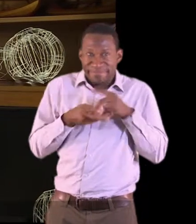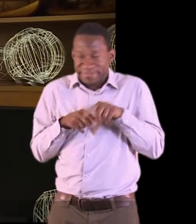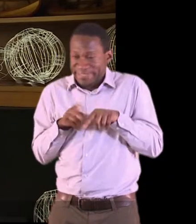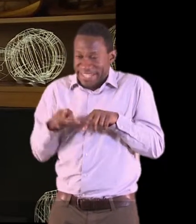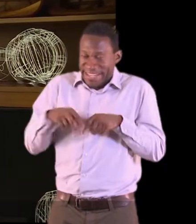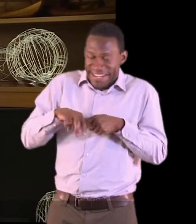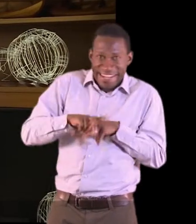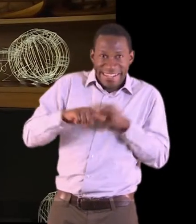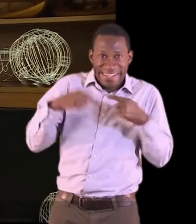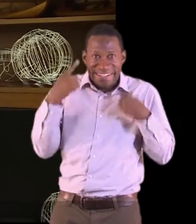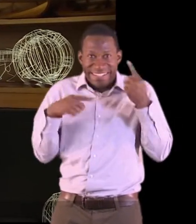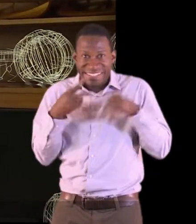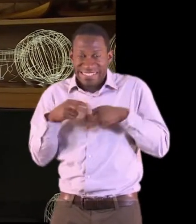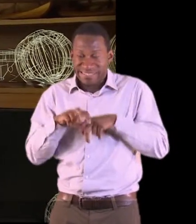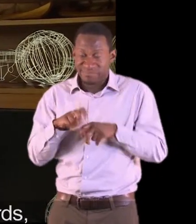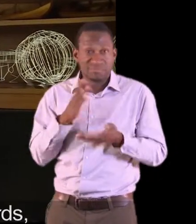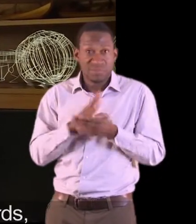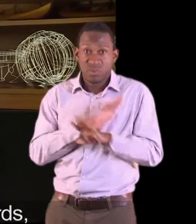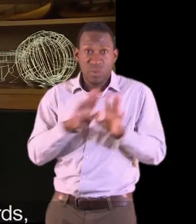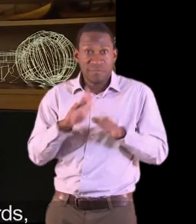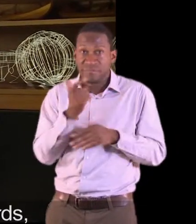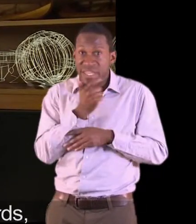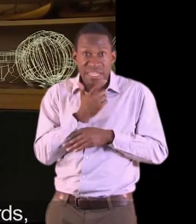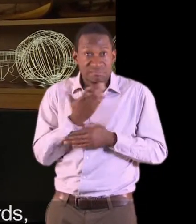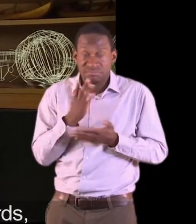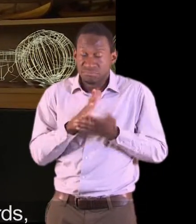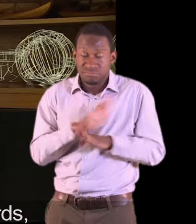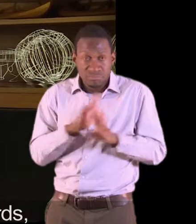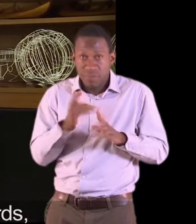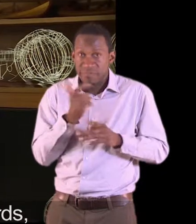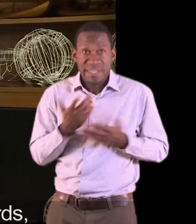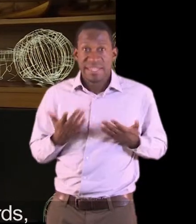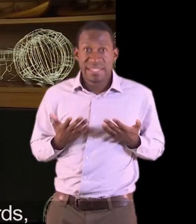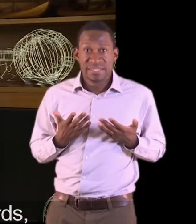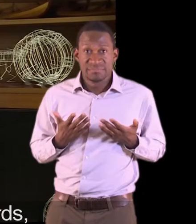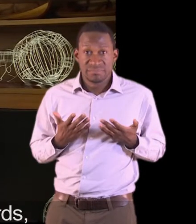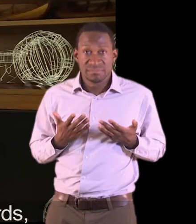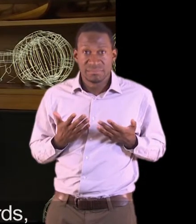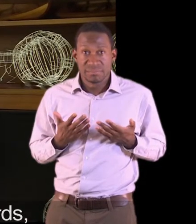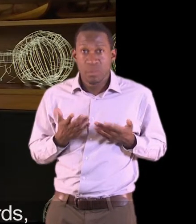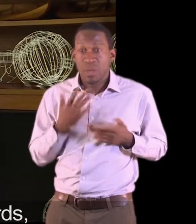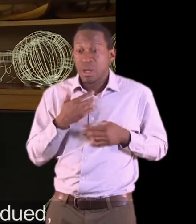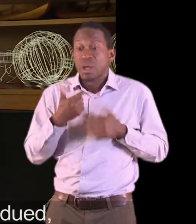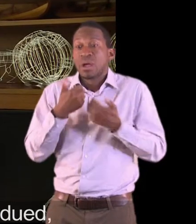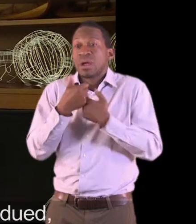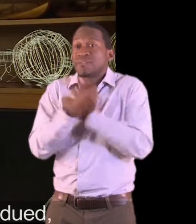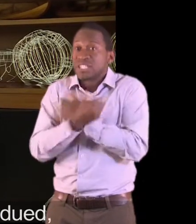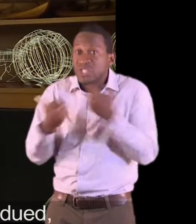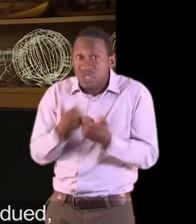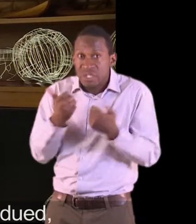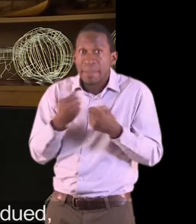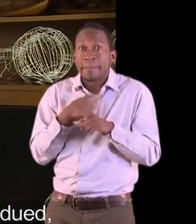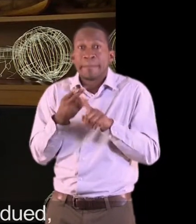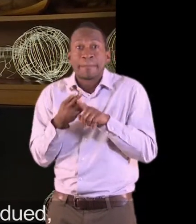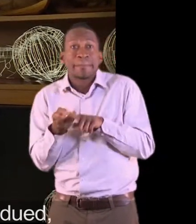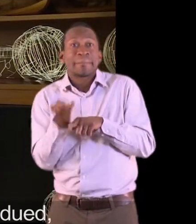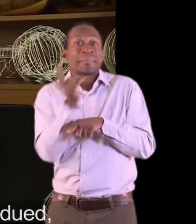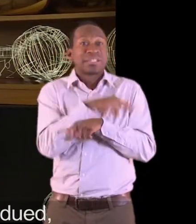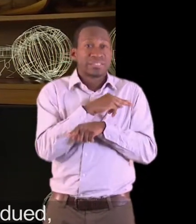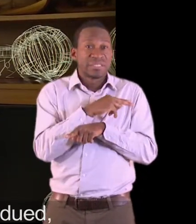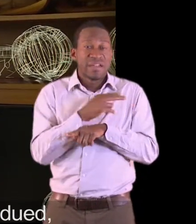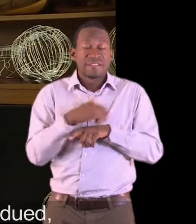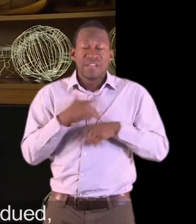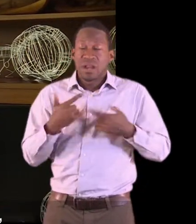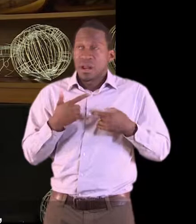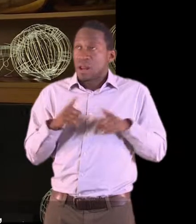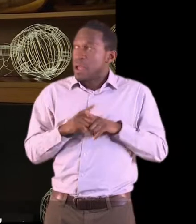Not funny. Wasn't funny. And we all felt afterwards, when we got back, we were all a little bit subdued. We all suffered